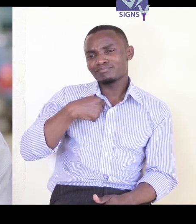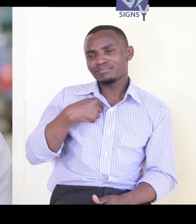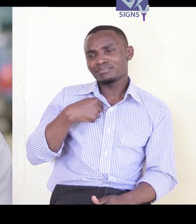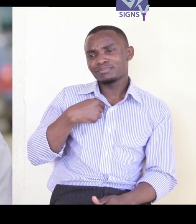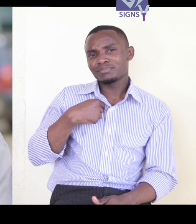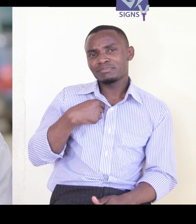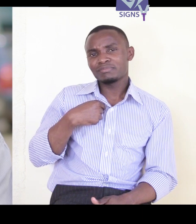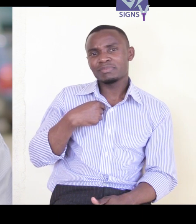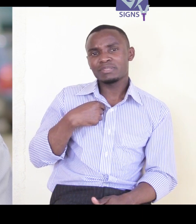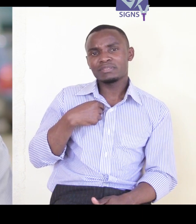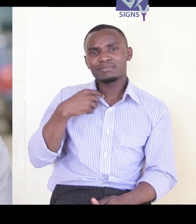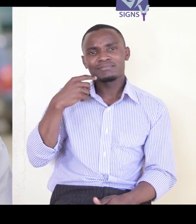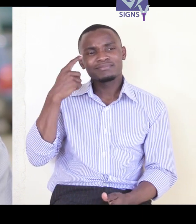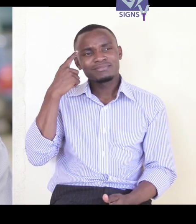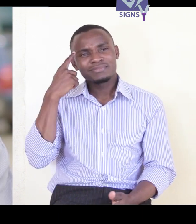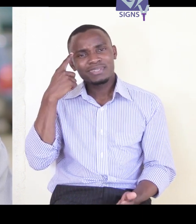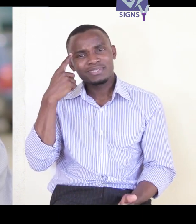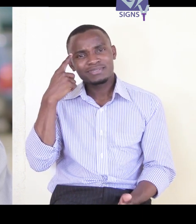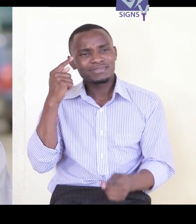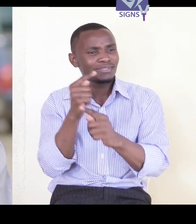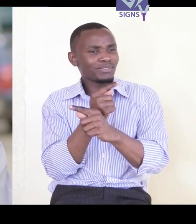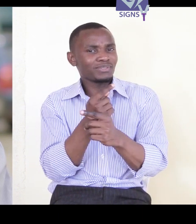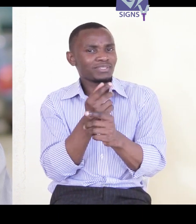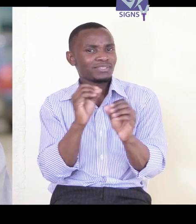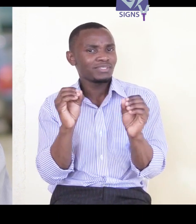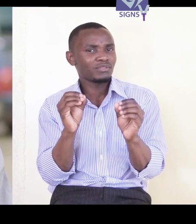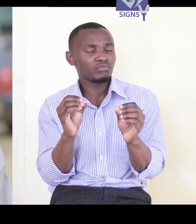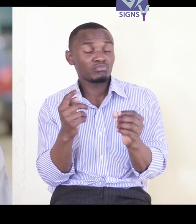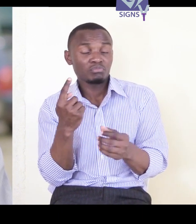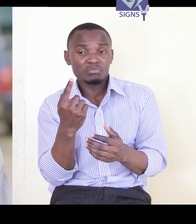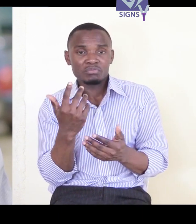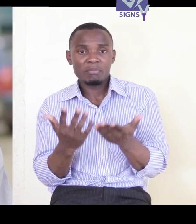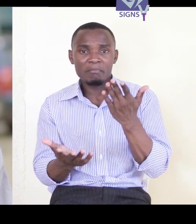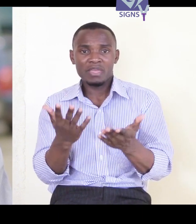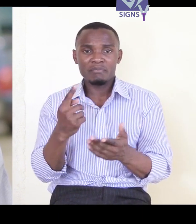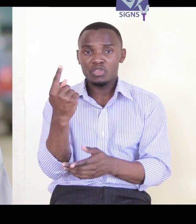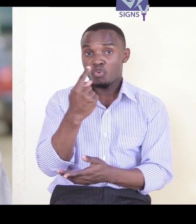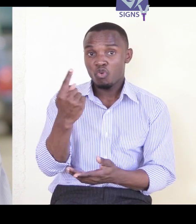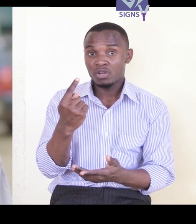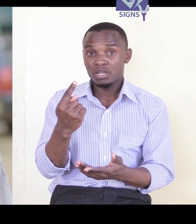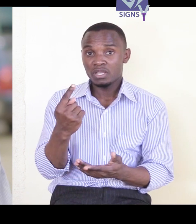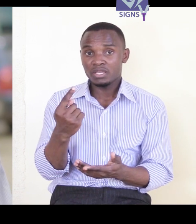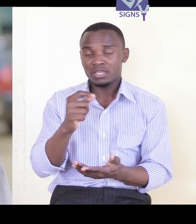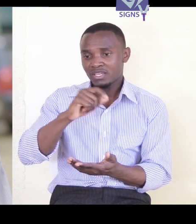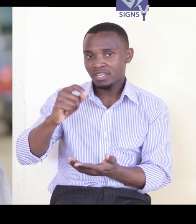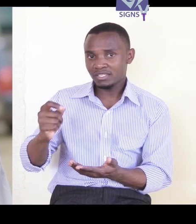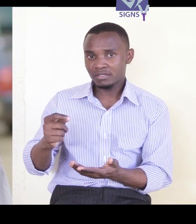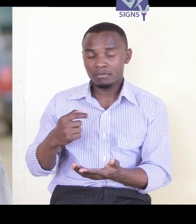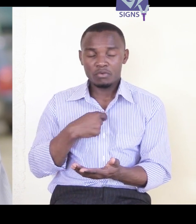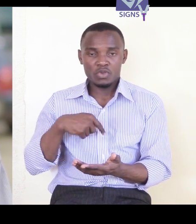For visually impaired, I don't think there is any difference. The only difference that is there is the mode of